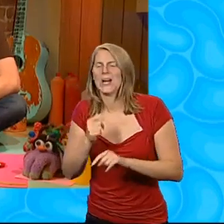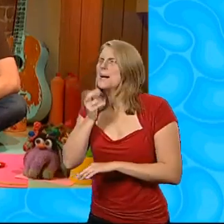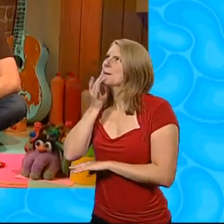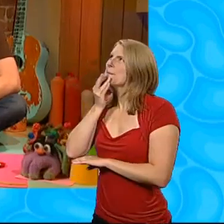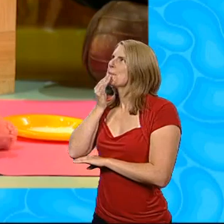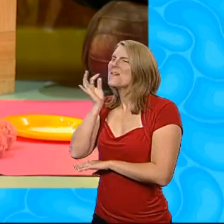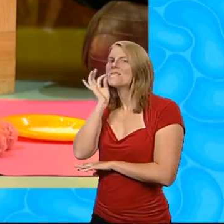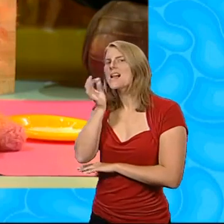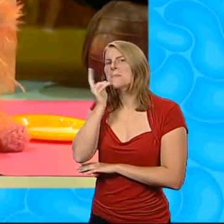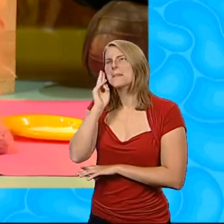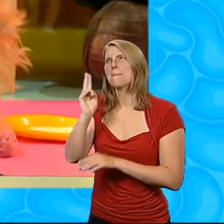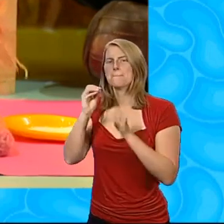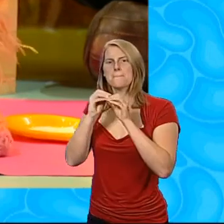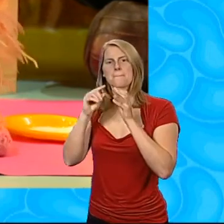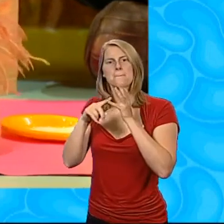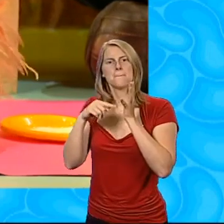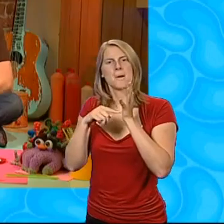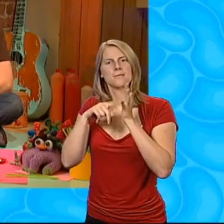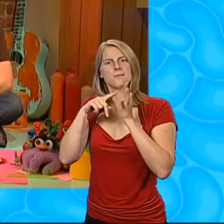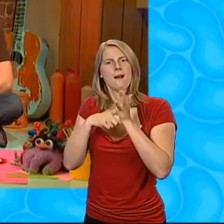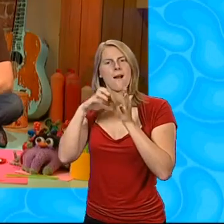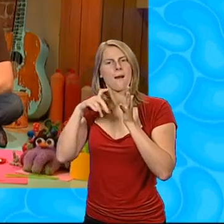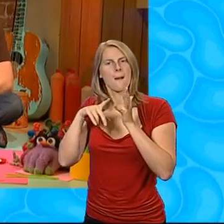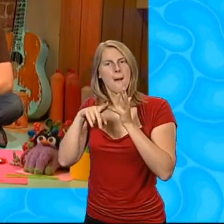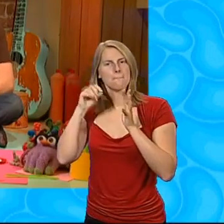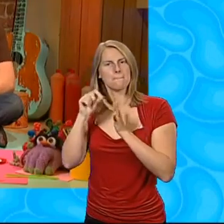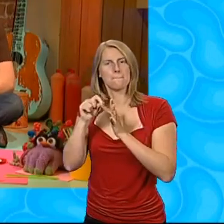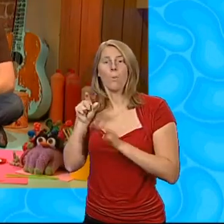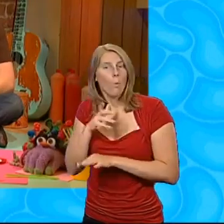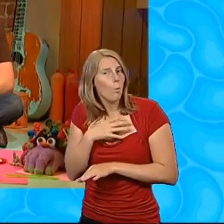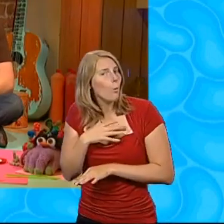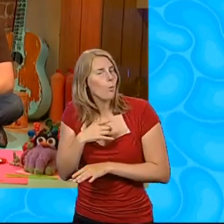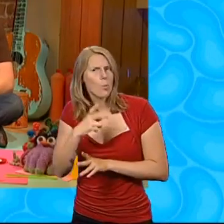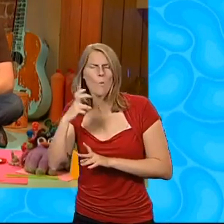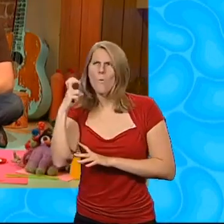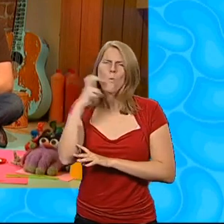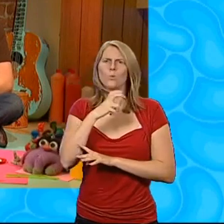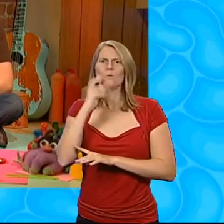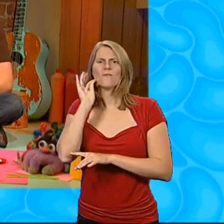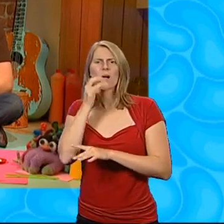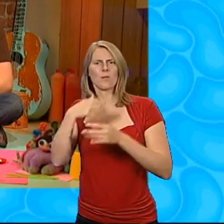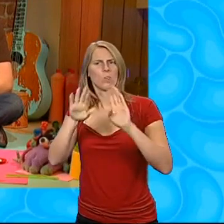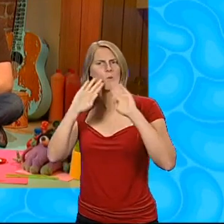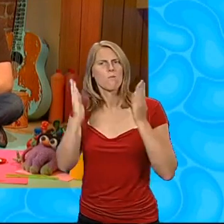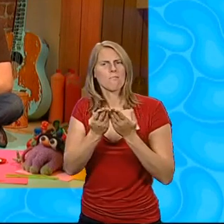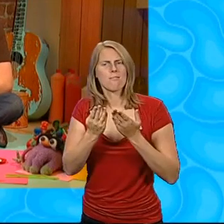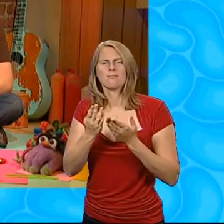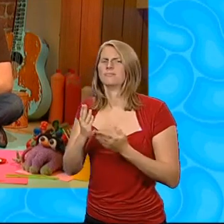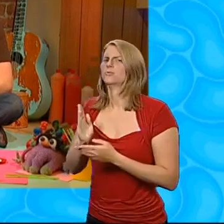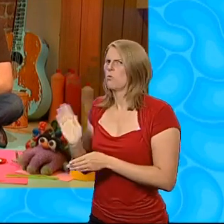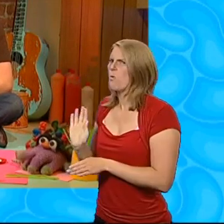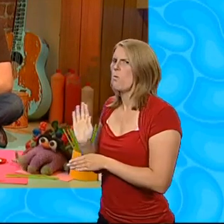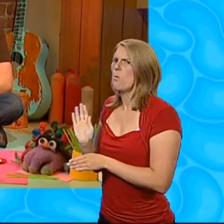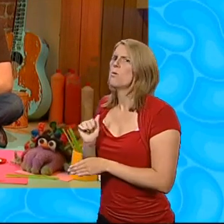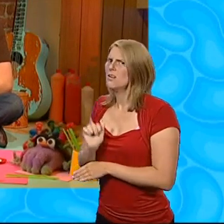you going to do? A buttercup. A buttercup. Yeah. Oh. Did you know that's one of the oldest flowers in the